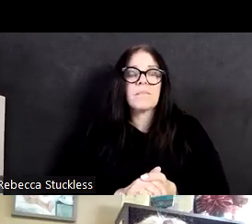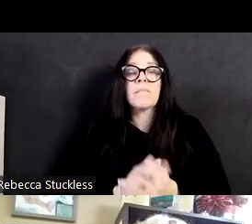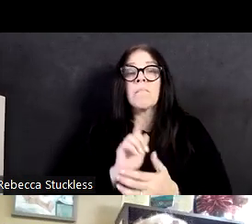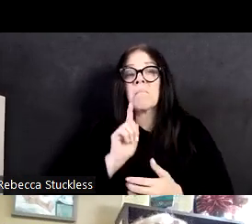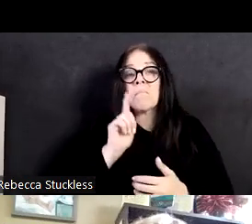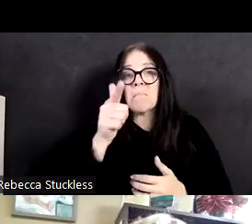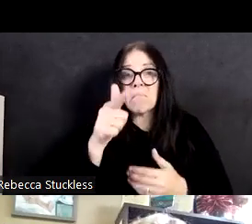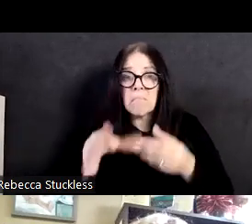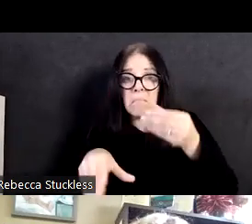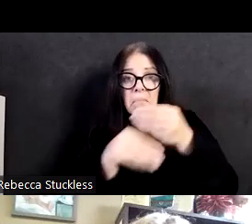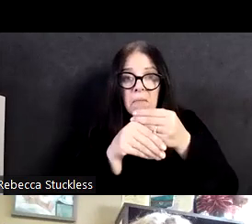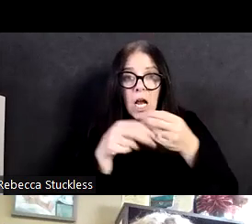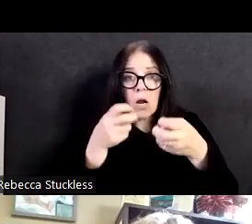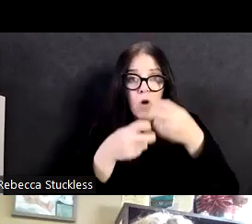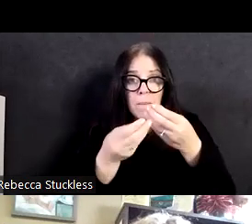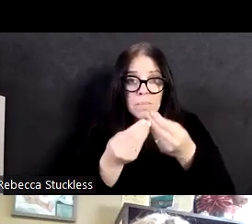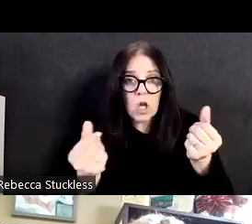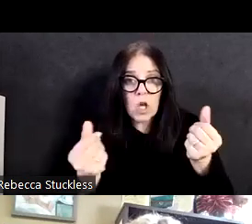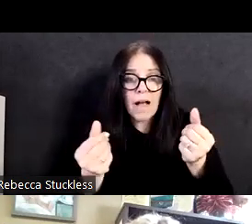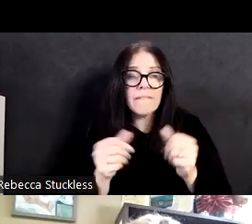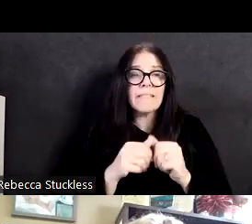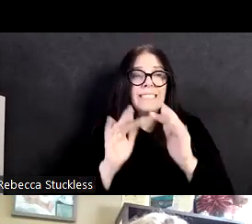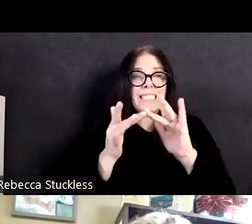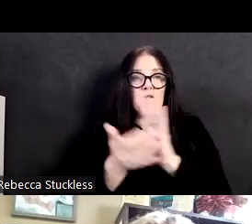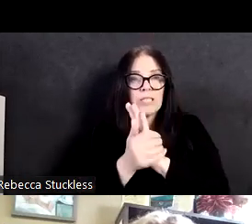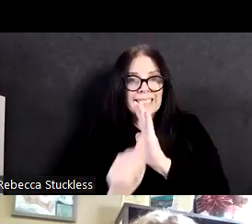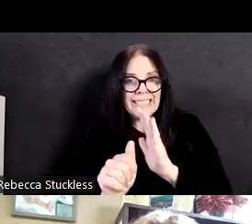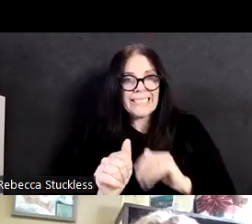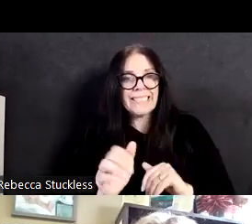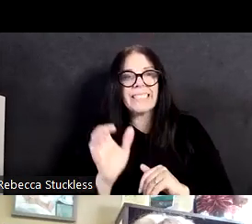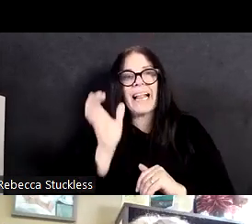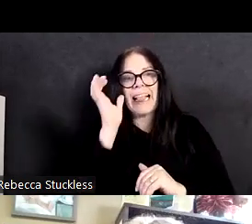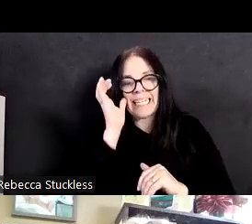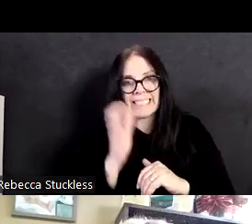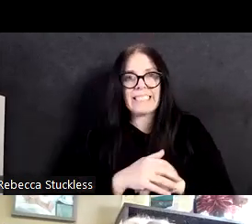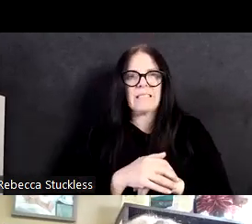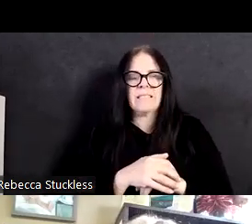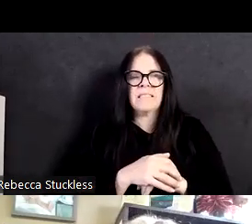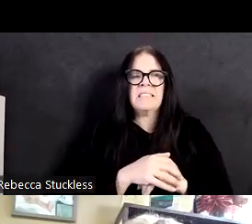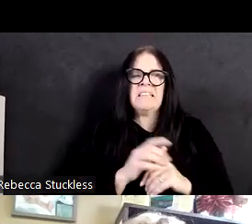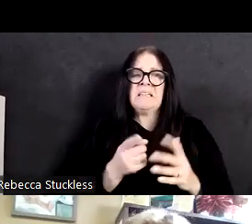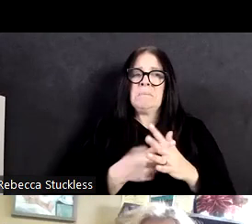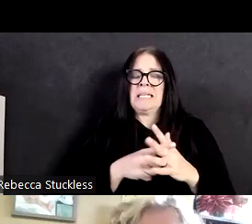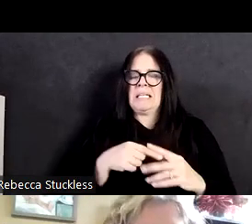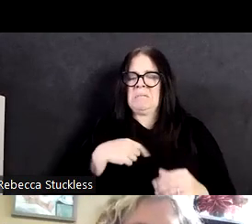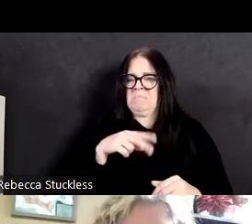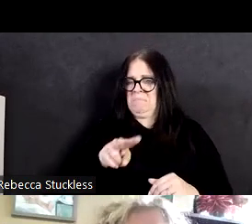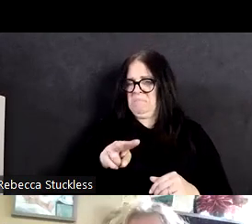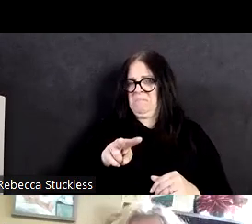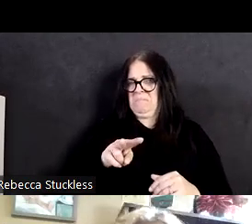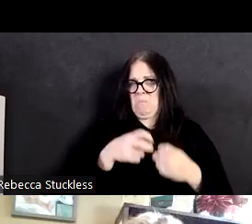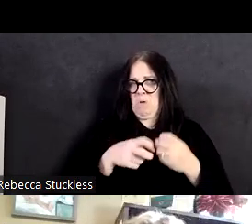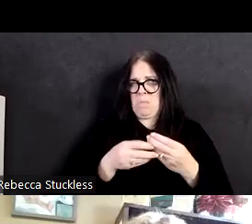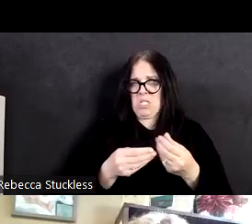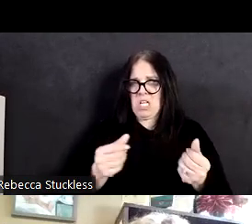problem solving, digital skills, and listening. And originally I thought, I'm not sure if those are something that we're